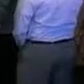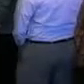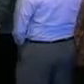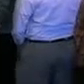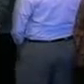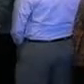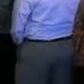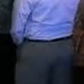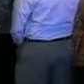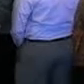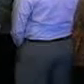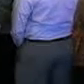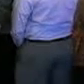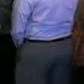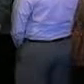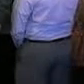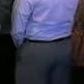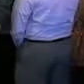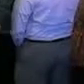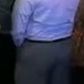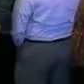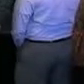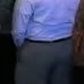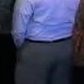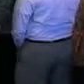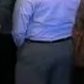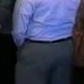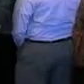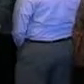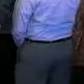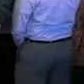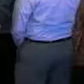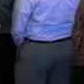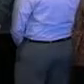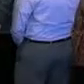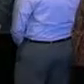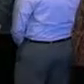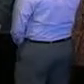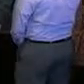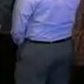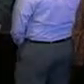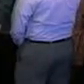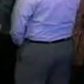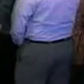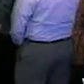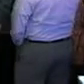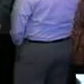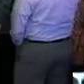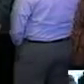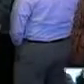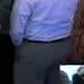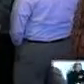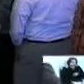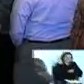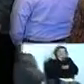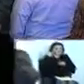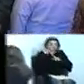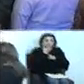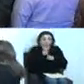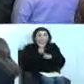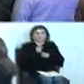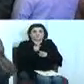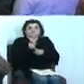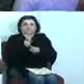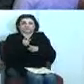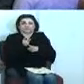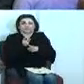here to just turn it over to you. Just this one time, just this one moment, to